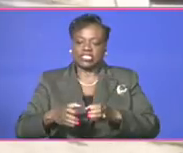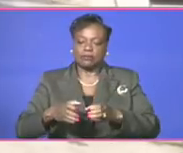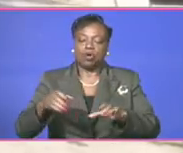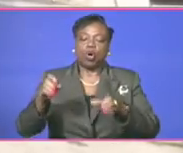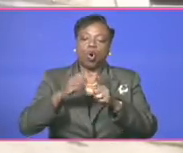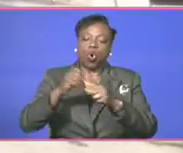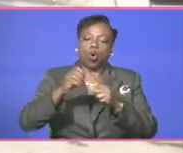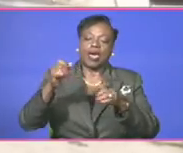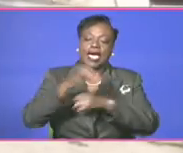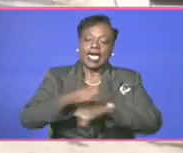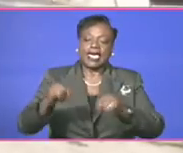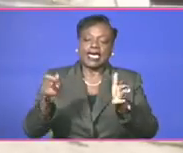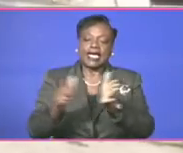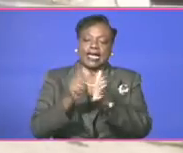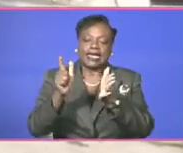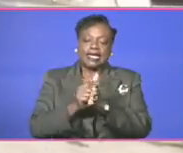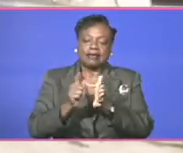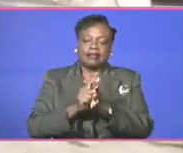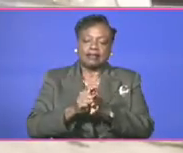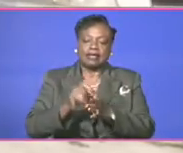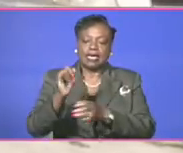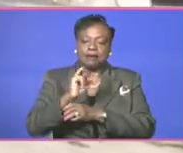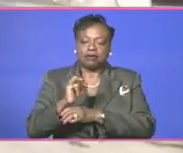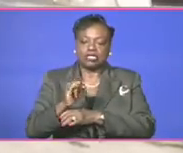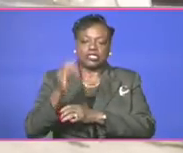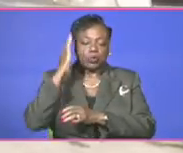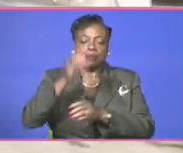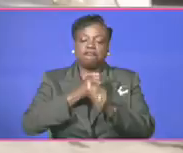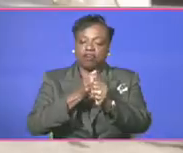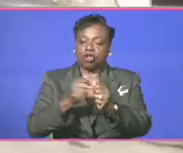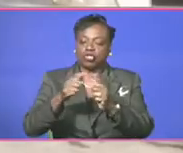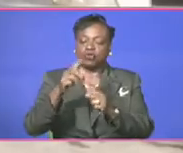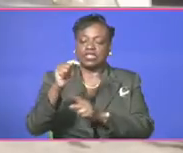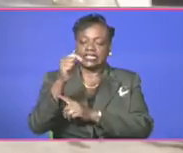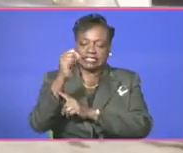illegal immigrants are followed to the T. Clint Watson, ZNS Network News.